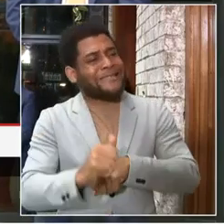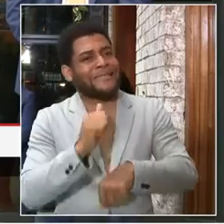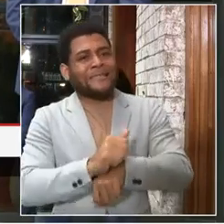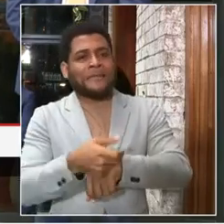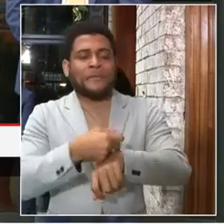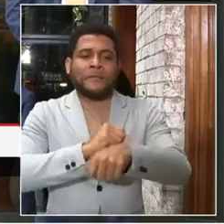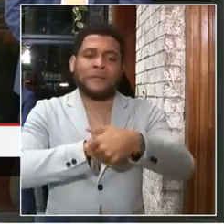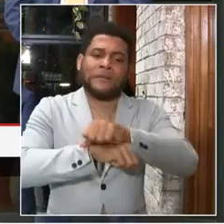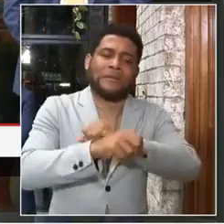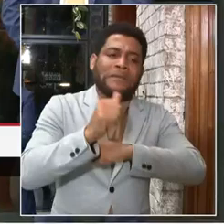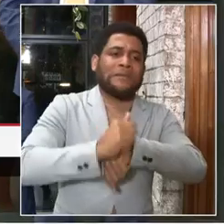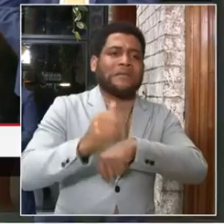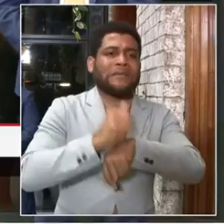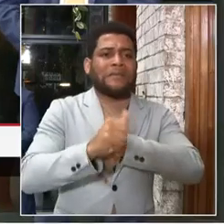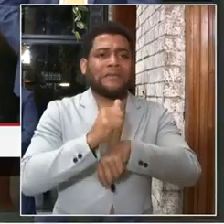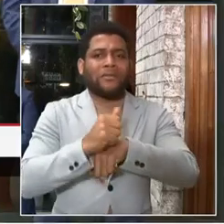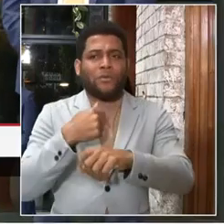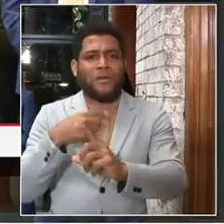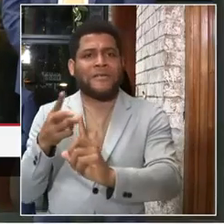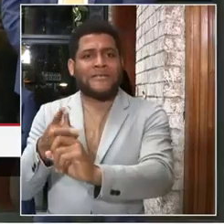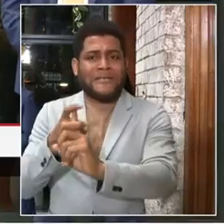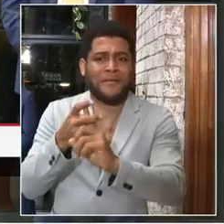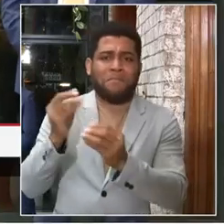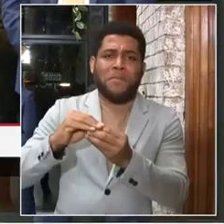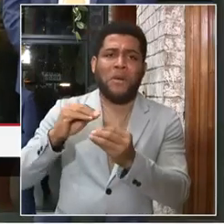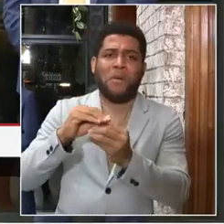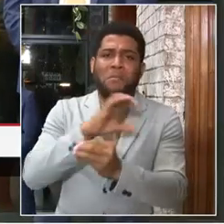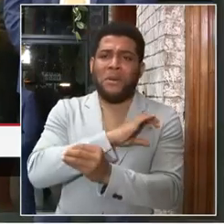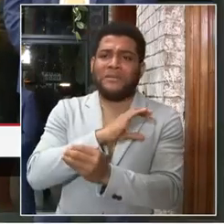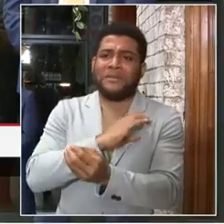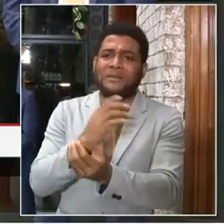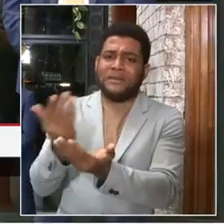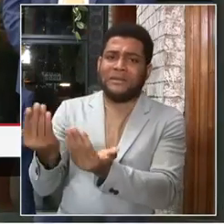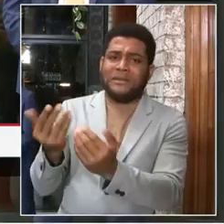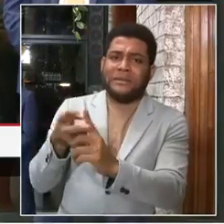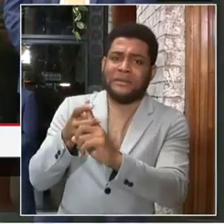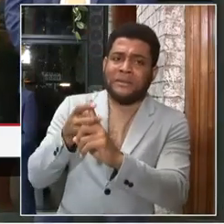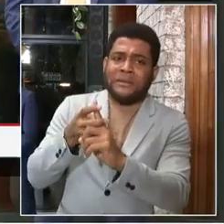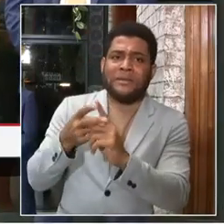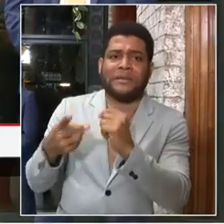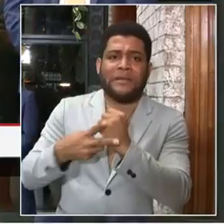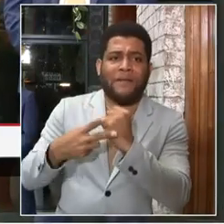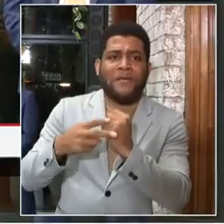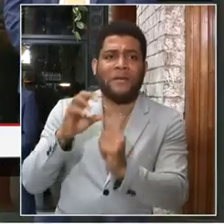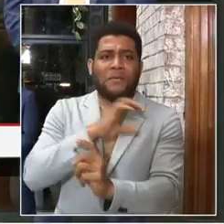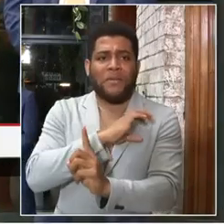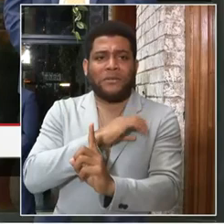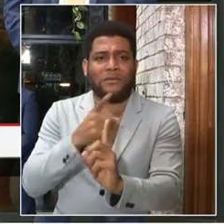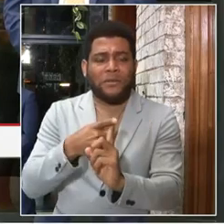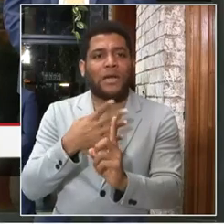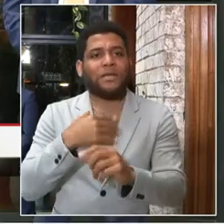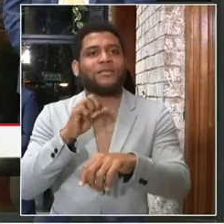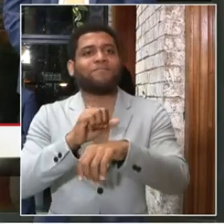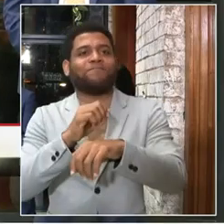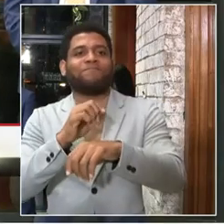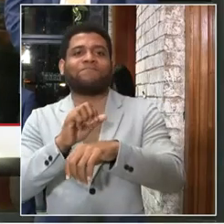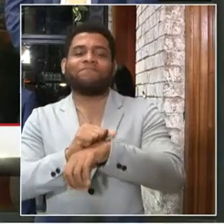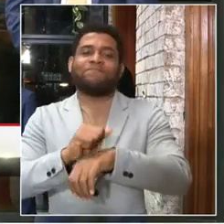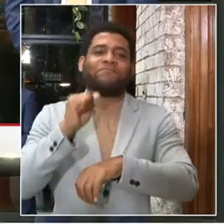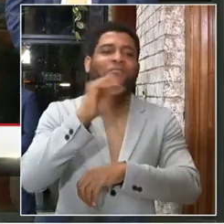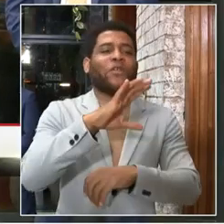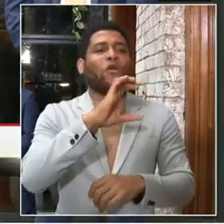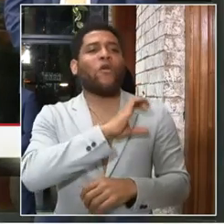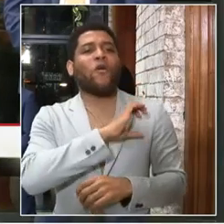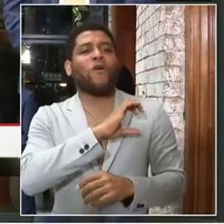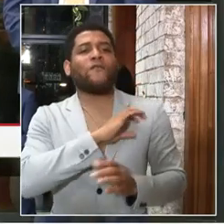on recruiting officers, retaining officers, and best deploying our officers in ways that we